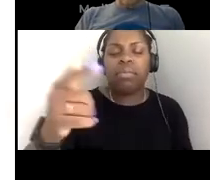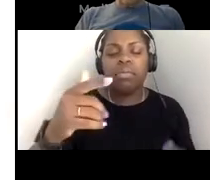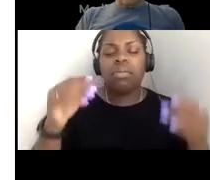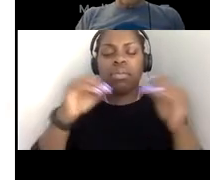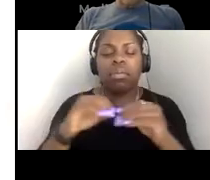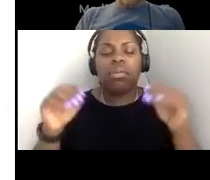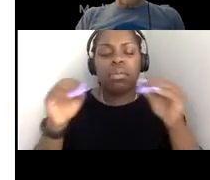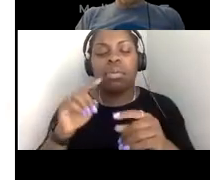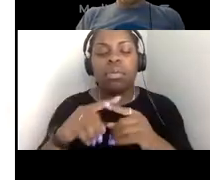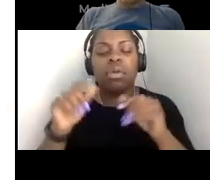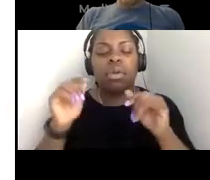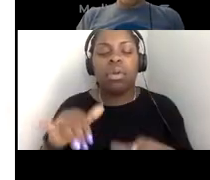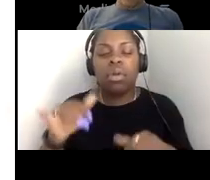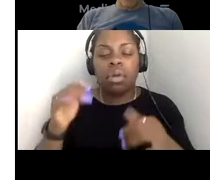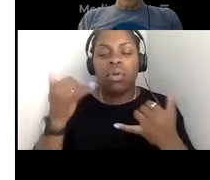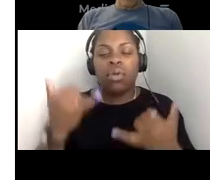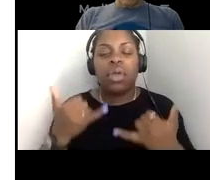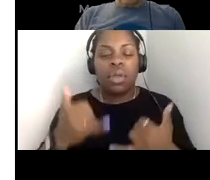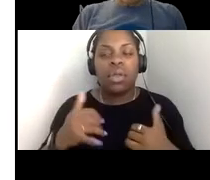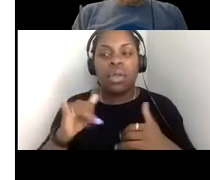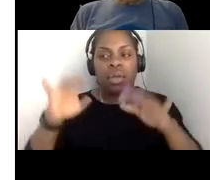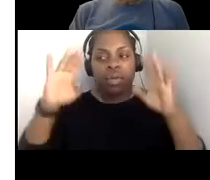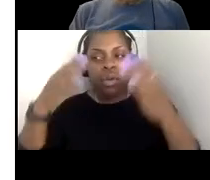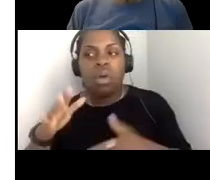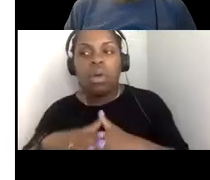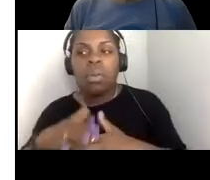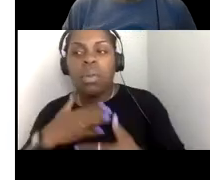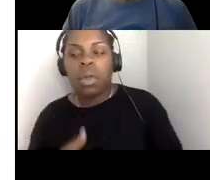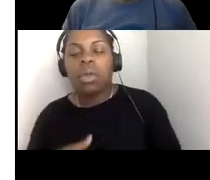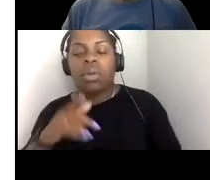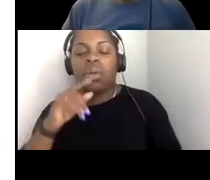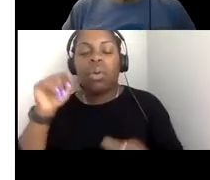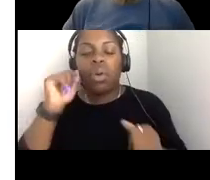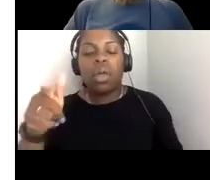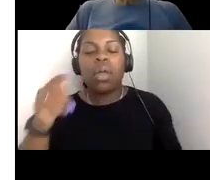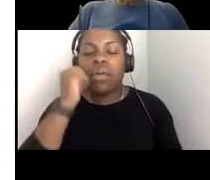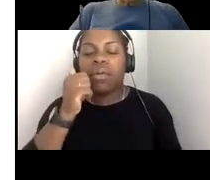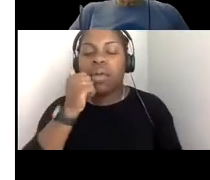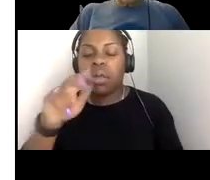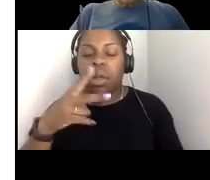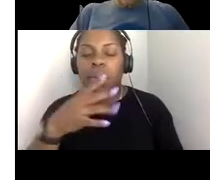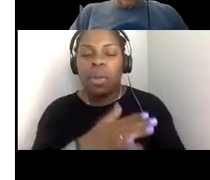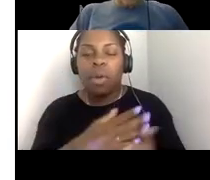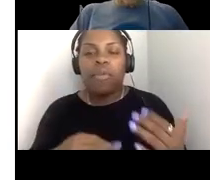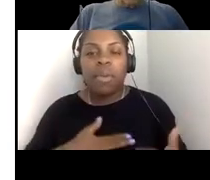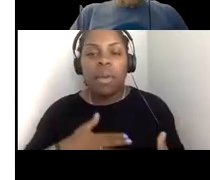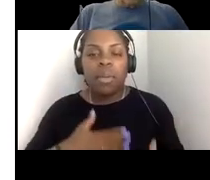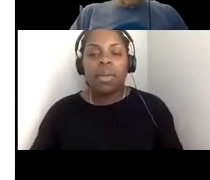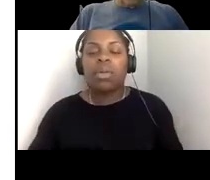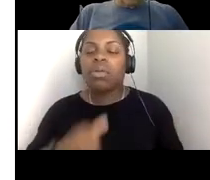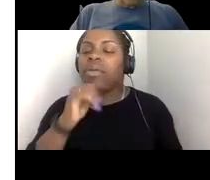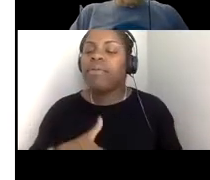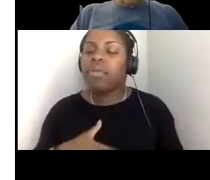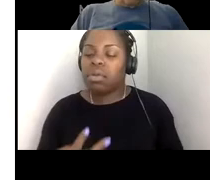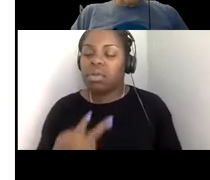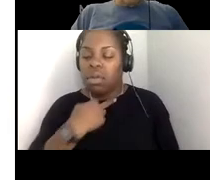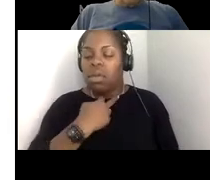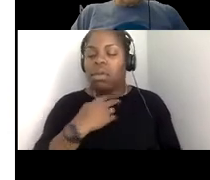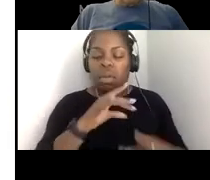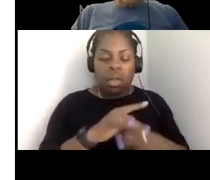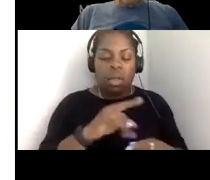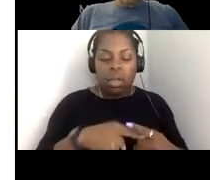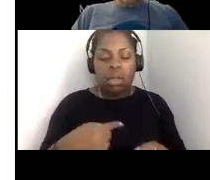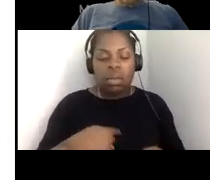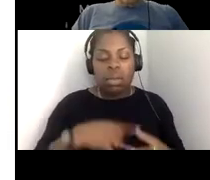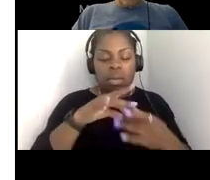profound quotes about electronic monitoring. I wake up every fucking day and a part of my body doesn't fucking belong to me anymore. It belongs